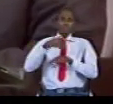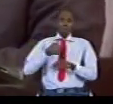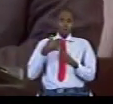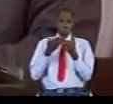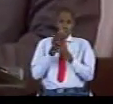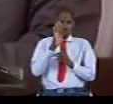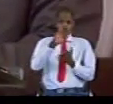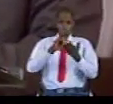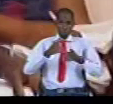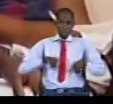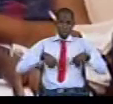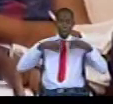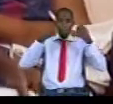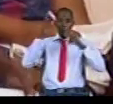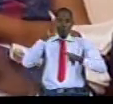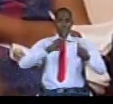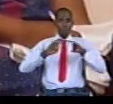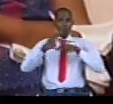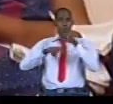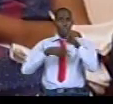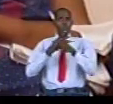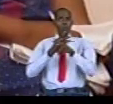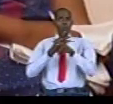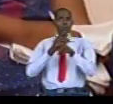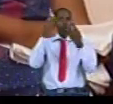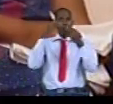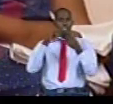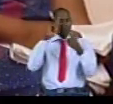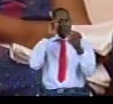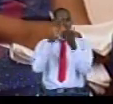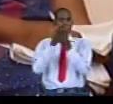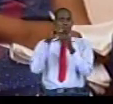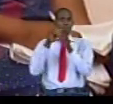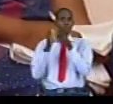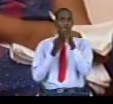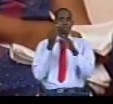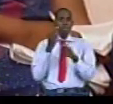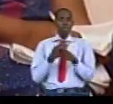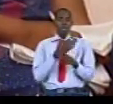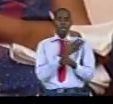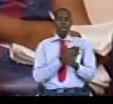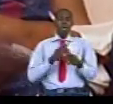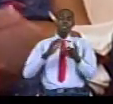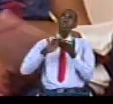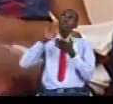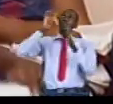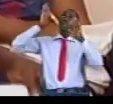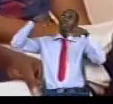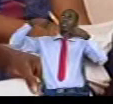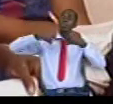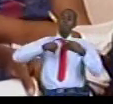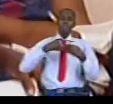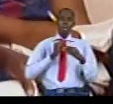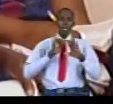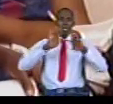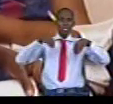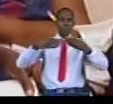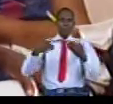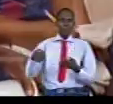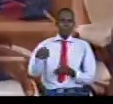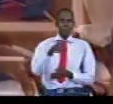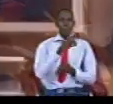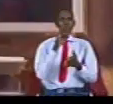people in the world will come to believe. And the glory which thou gavest me, I have given them, that they may